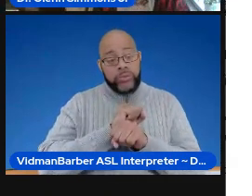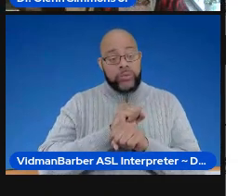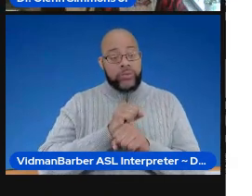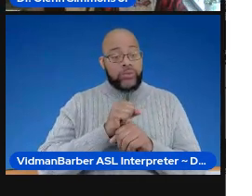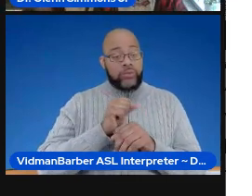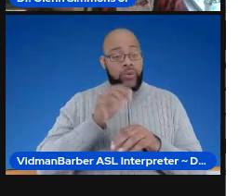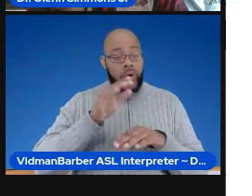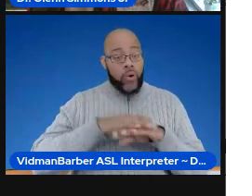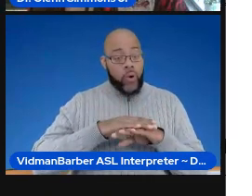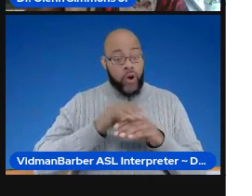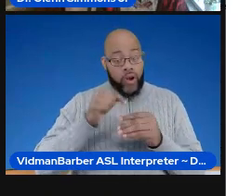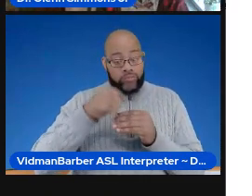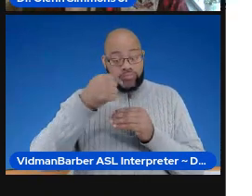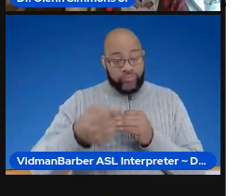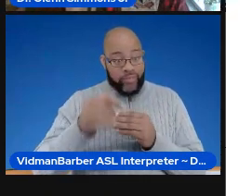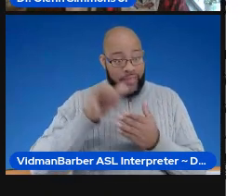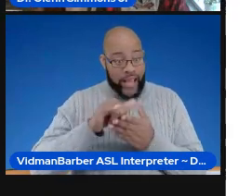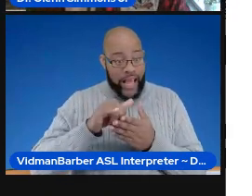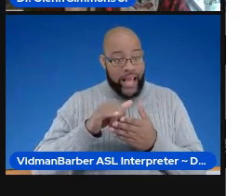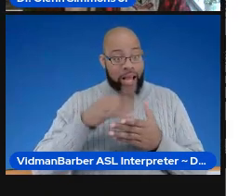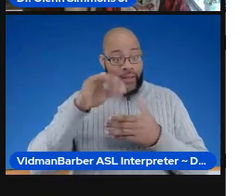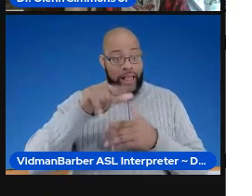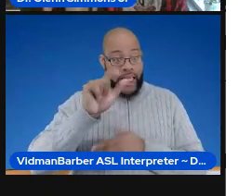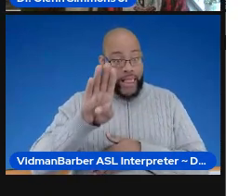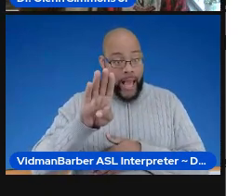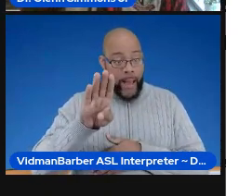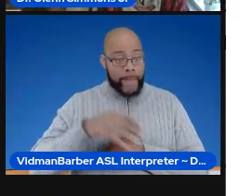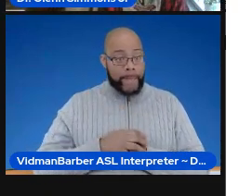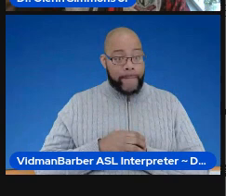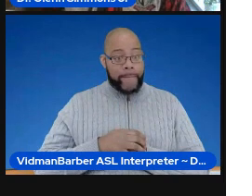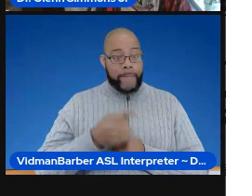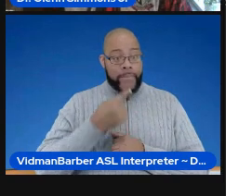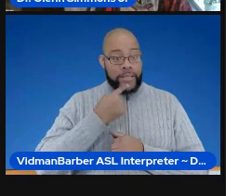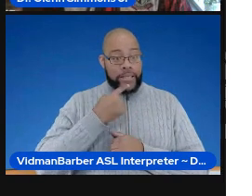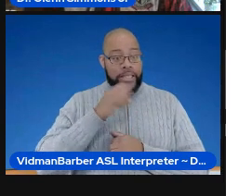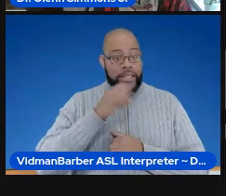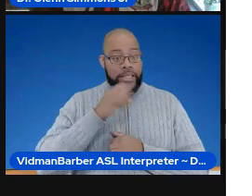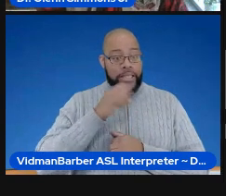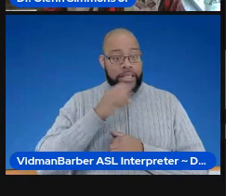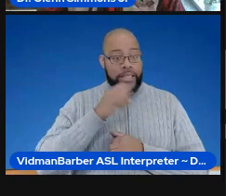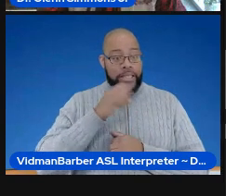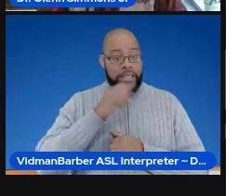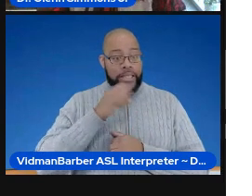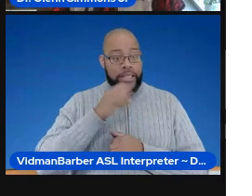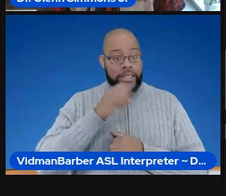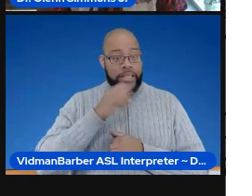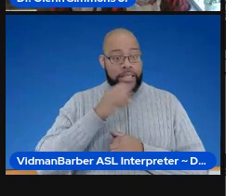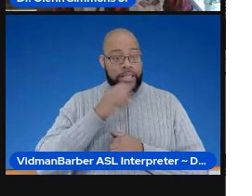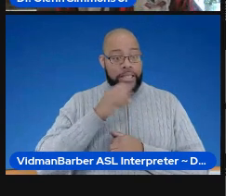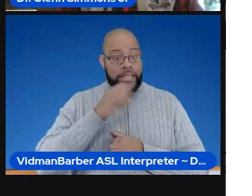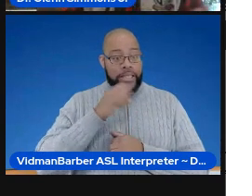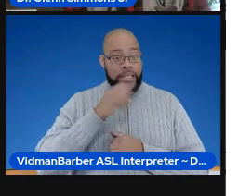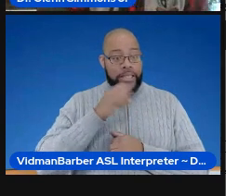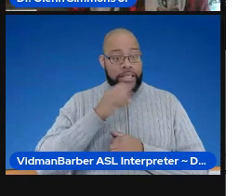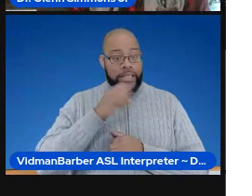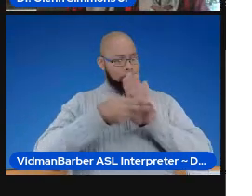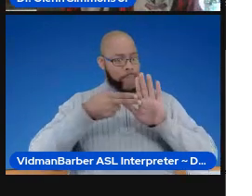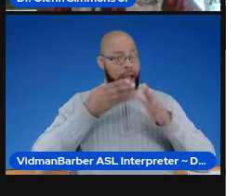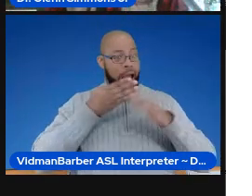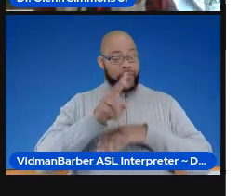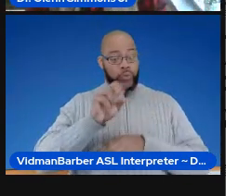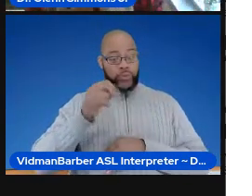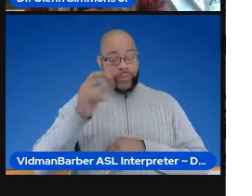side of that door, on the outside of that lab, it said Simmons Lab. And so in 2017, after doing